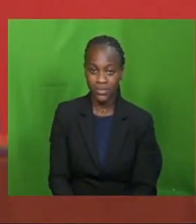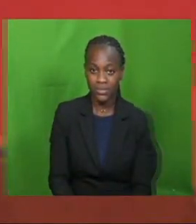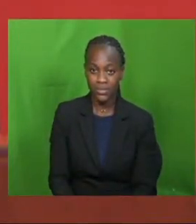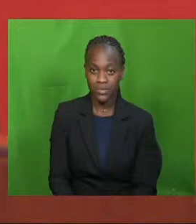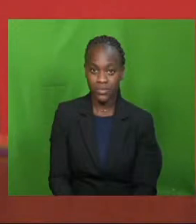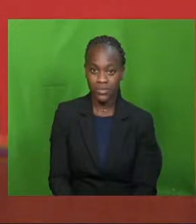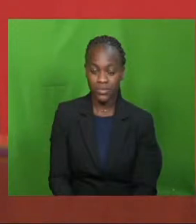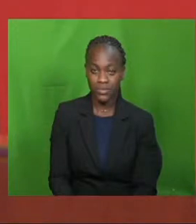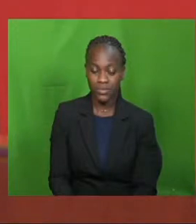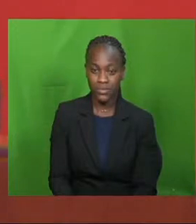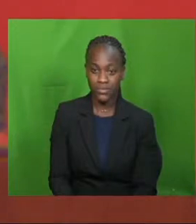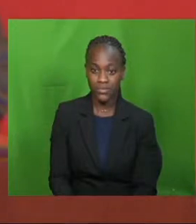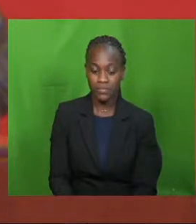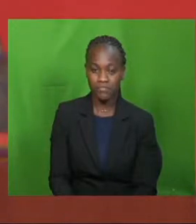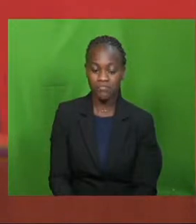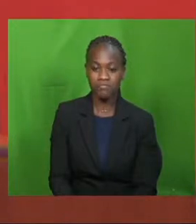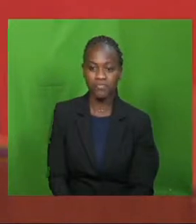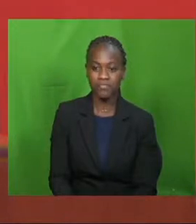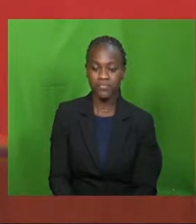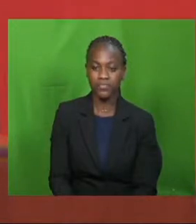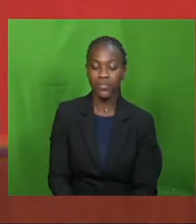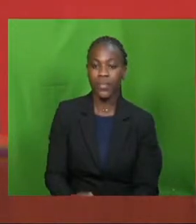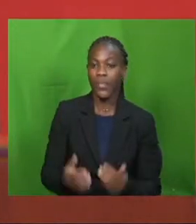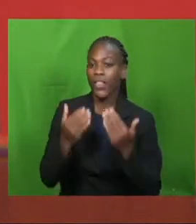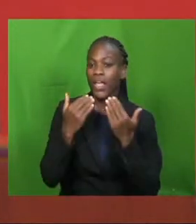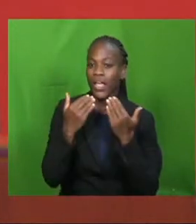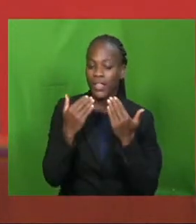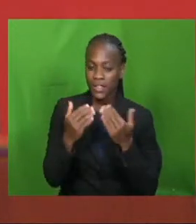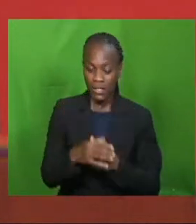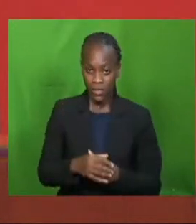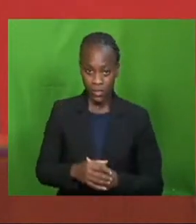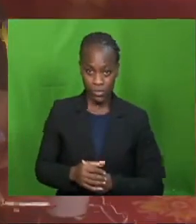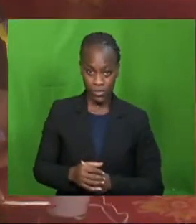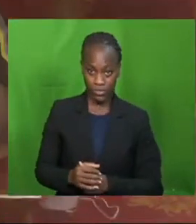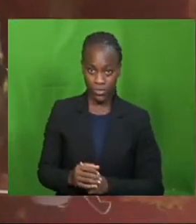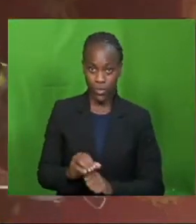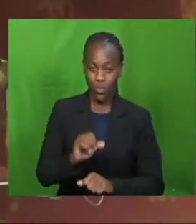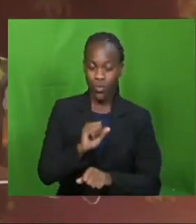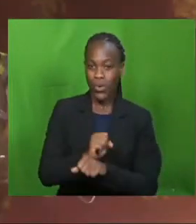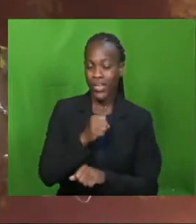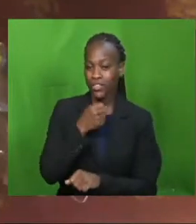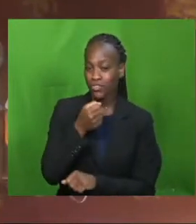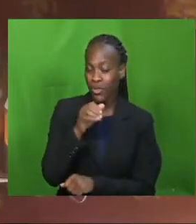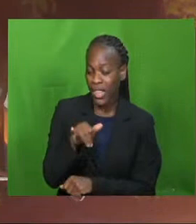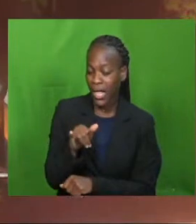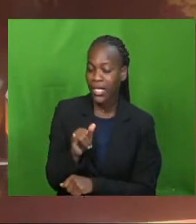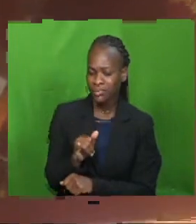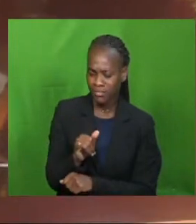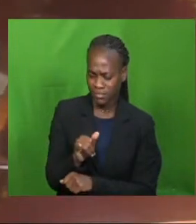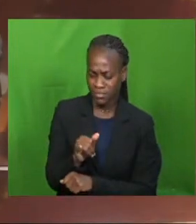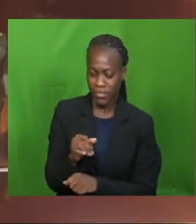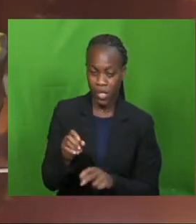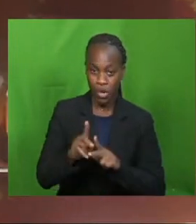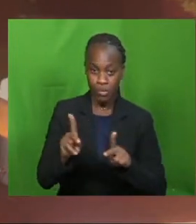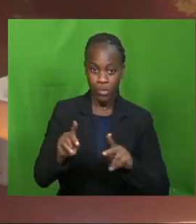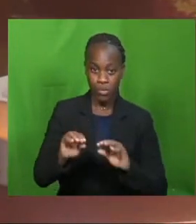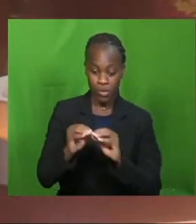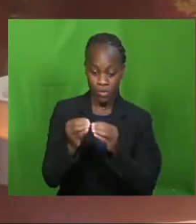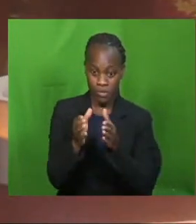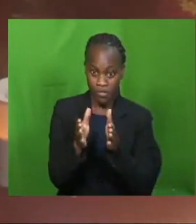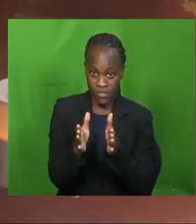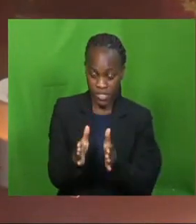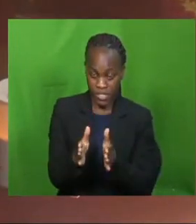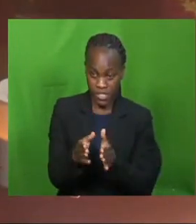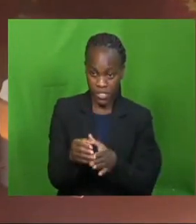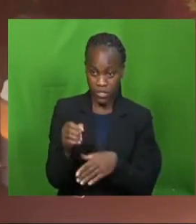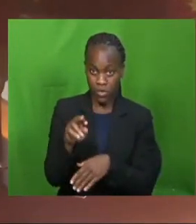Mr. Speaker, thank you. Mr. Speaker, the task of ensuring that public officers or